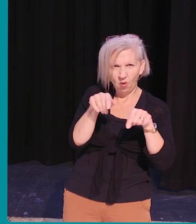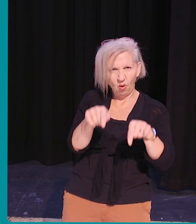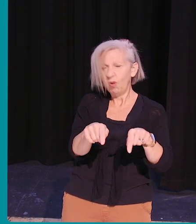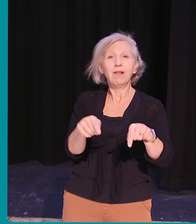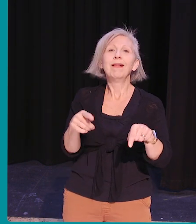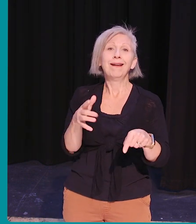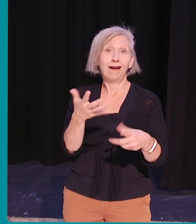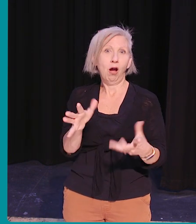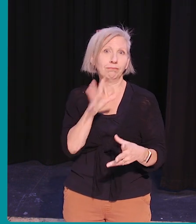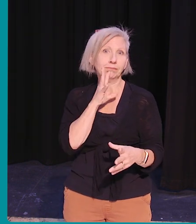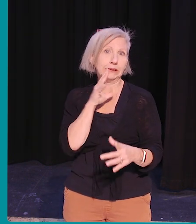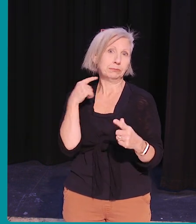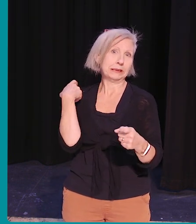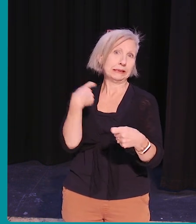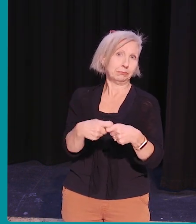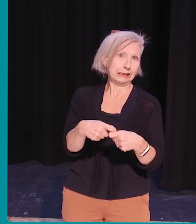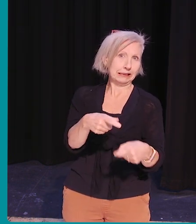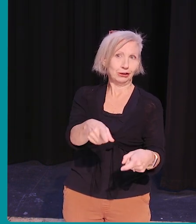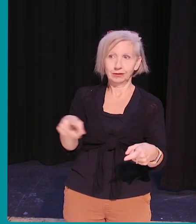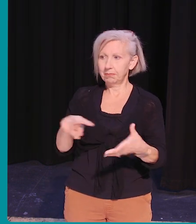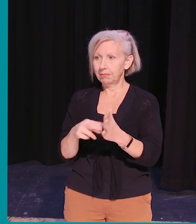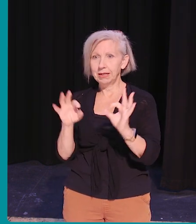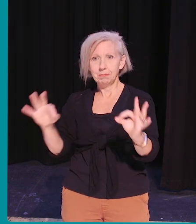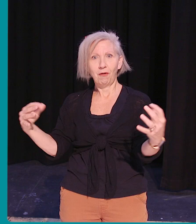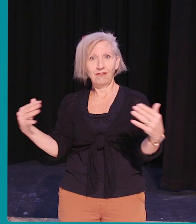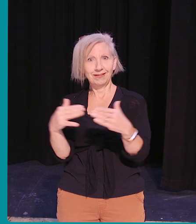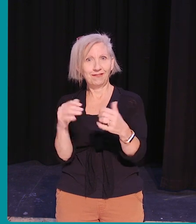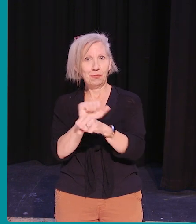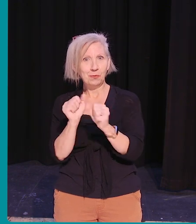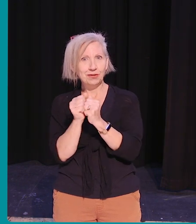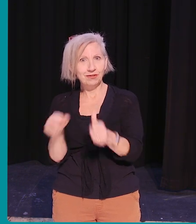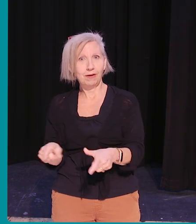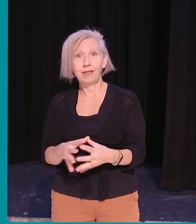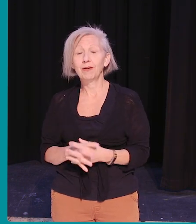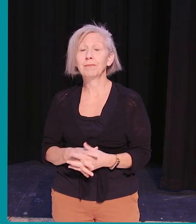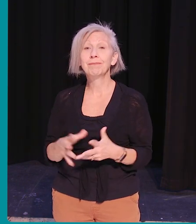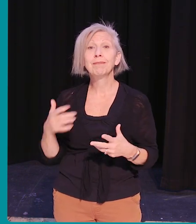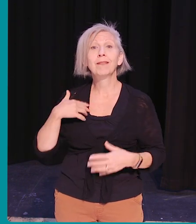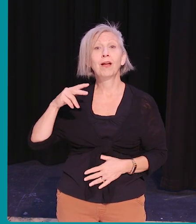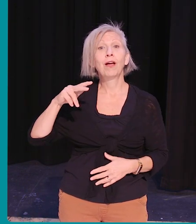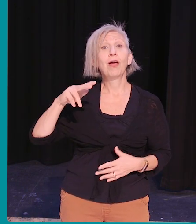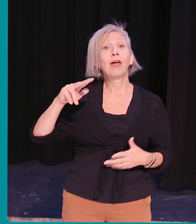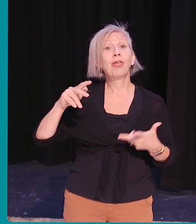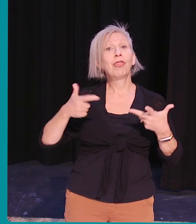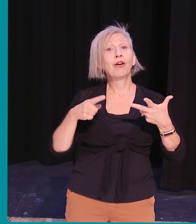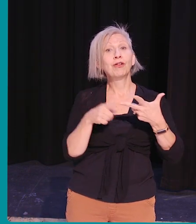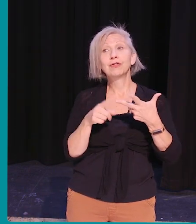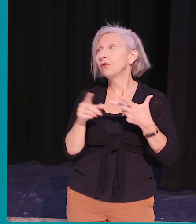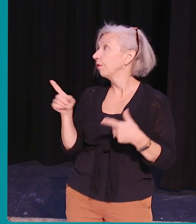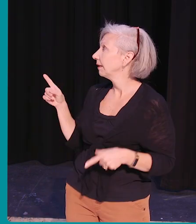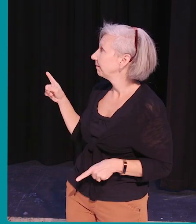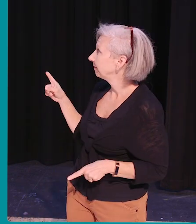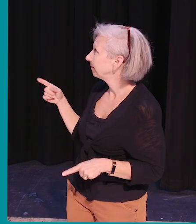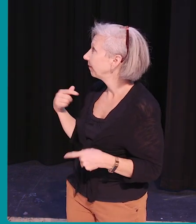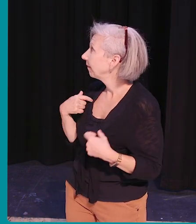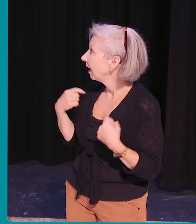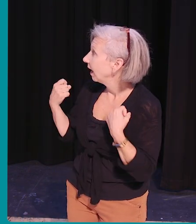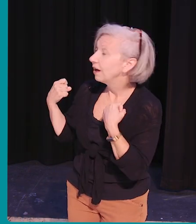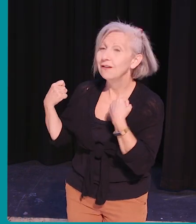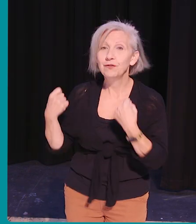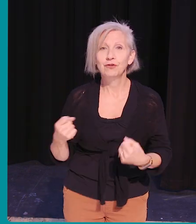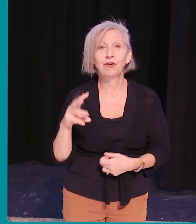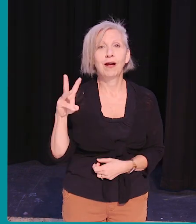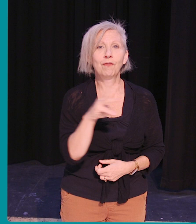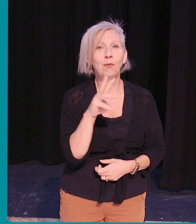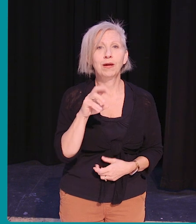So anyway, so that's story number 2. Story number 3 is about space. If you drive west of Denver, you might run into this kid at Lakewood High School. You can see that he and his team